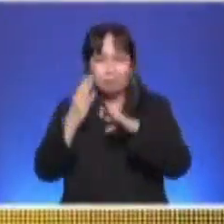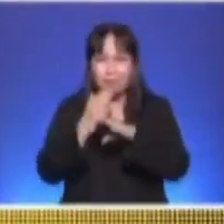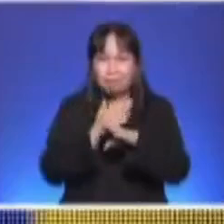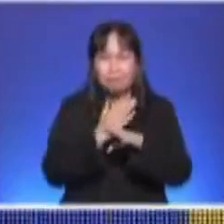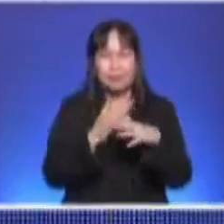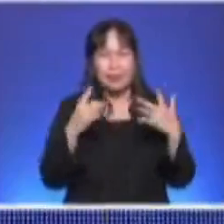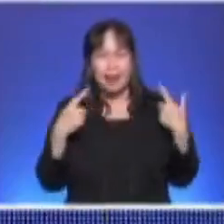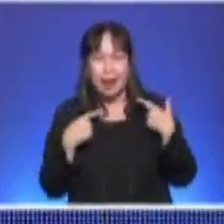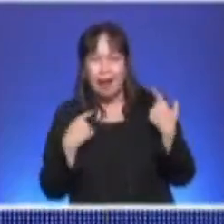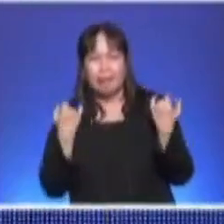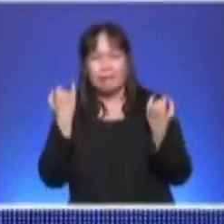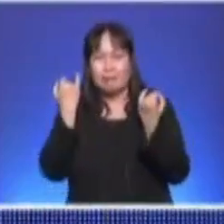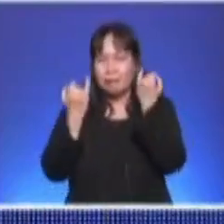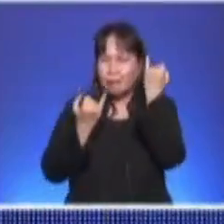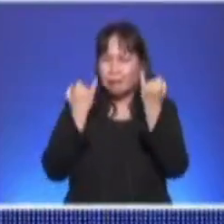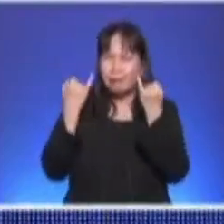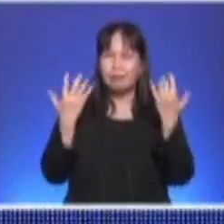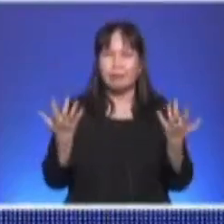innovative na